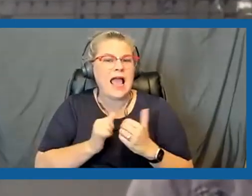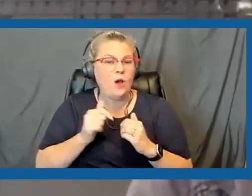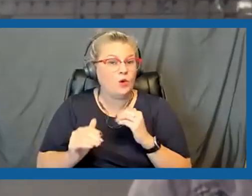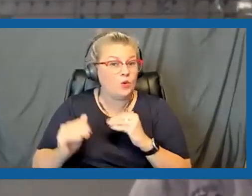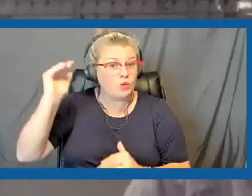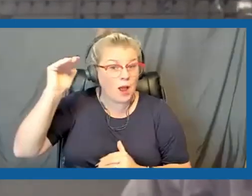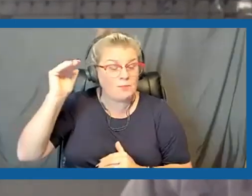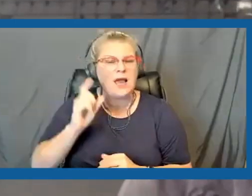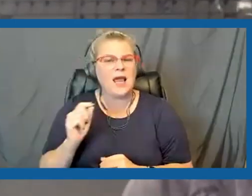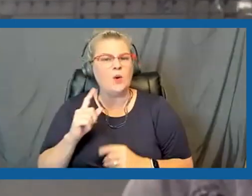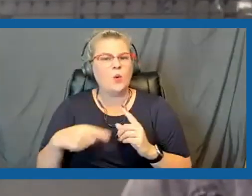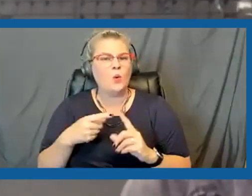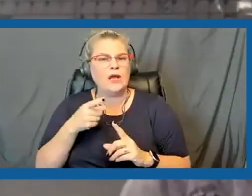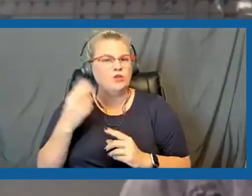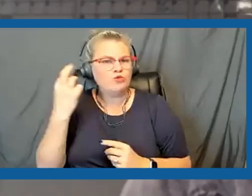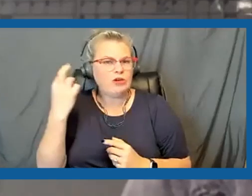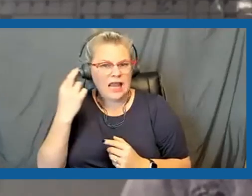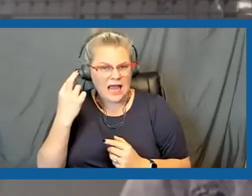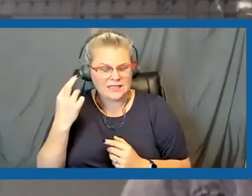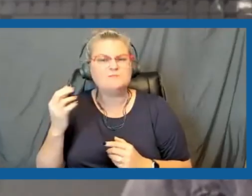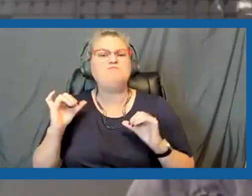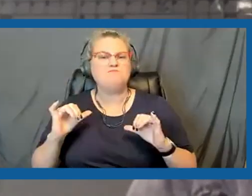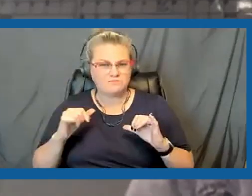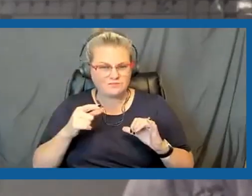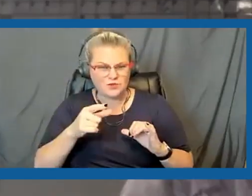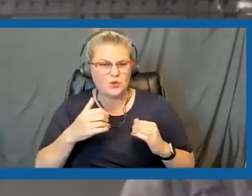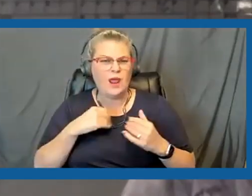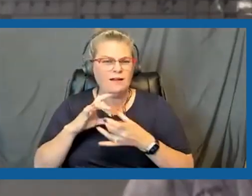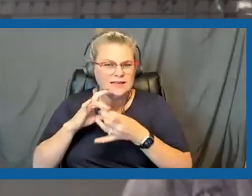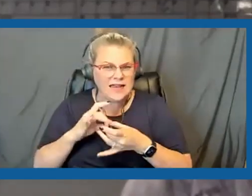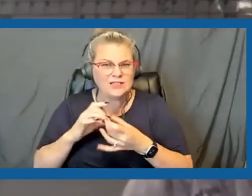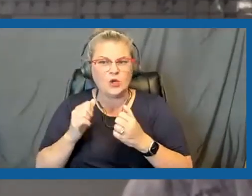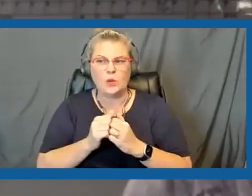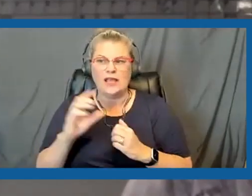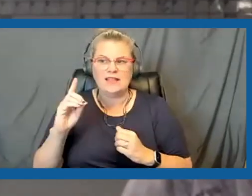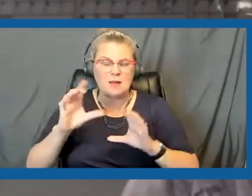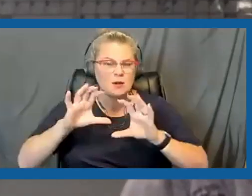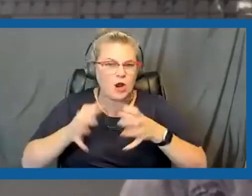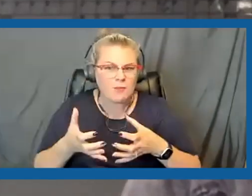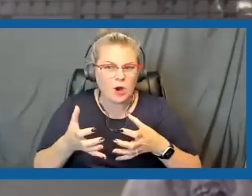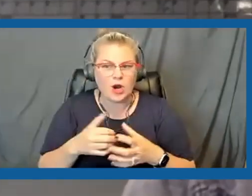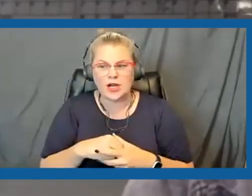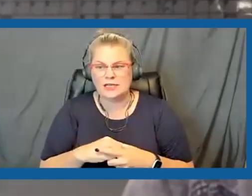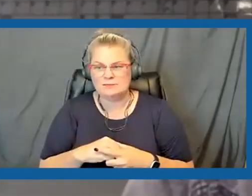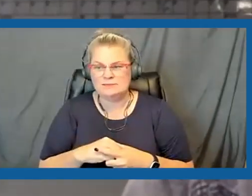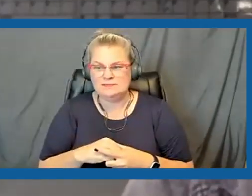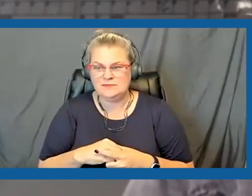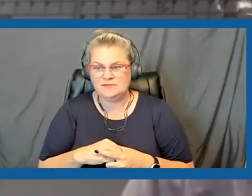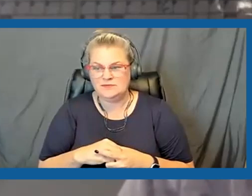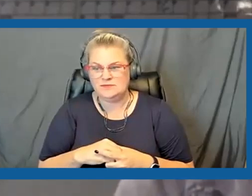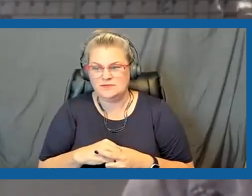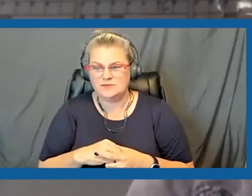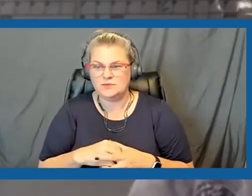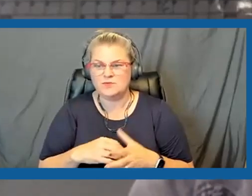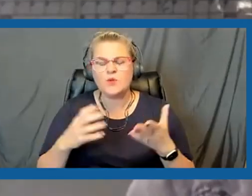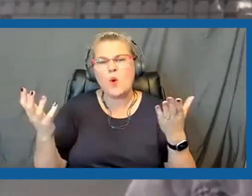up and when you realized that you had a connection with the Democratic Party. What was